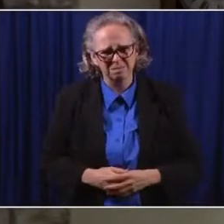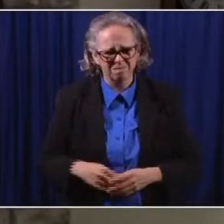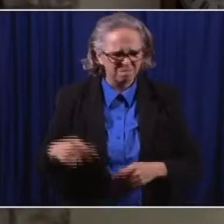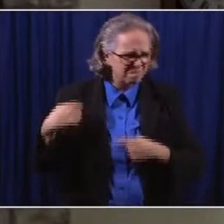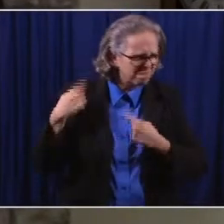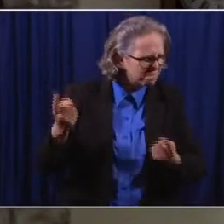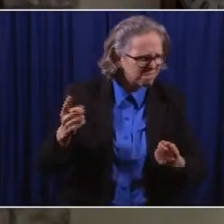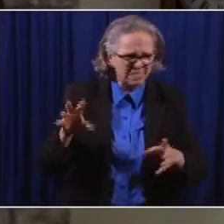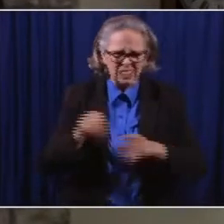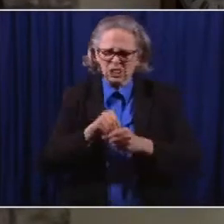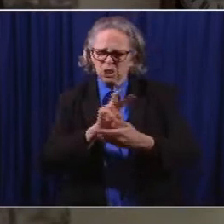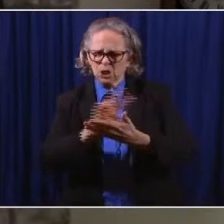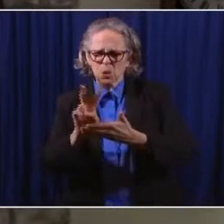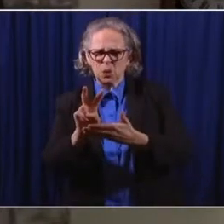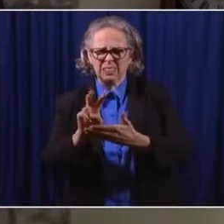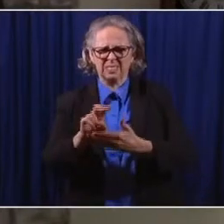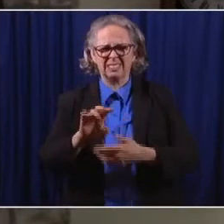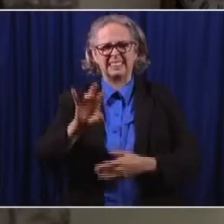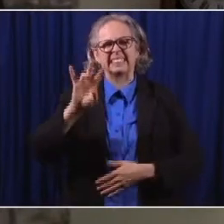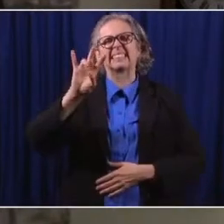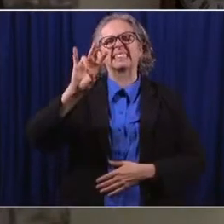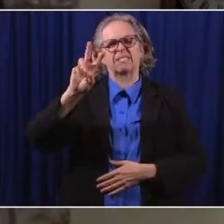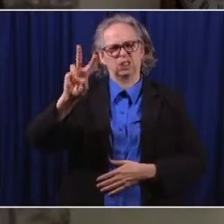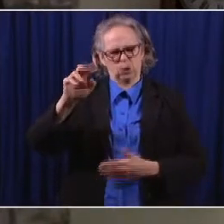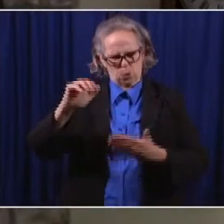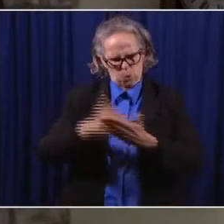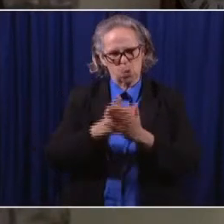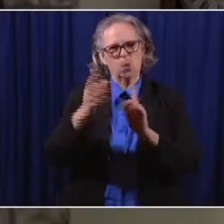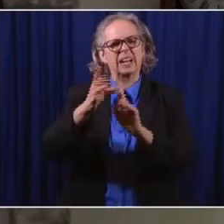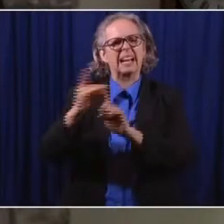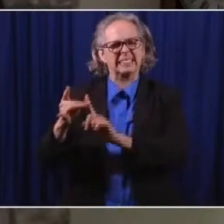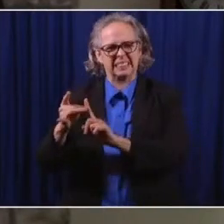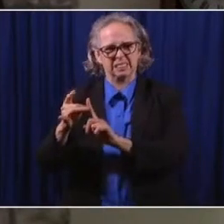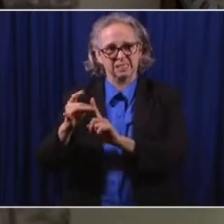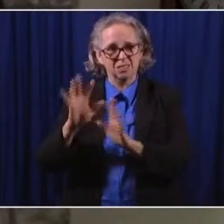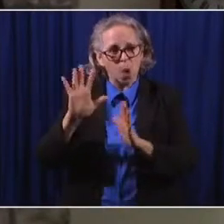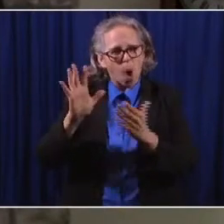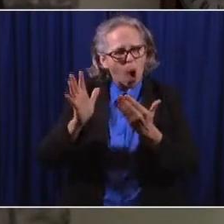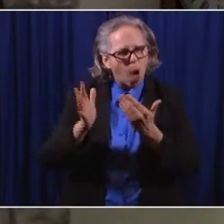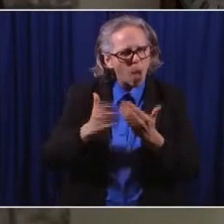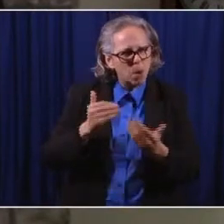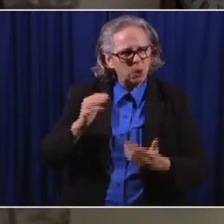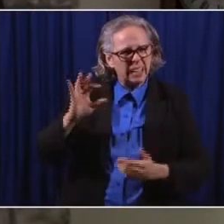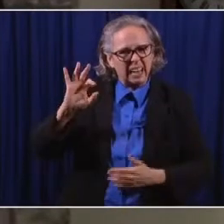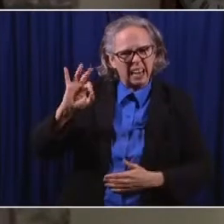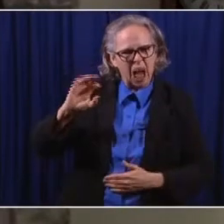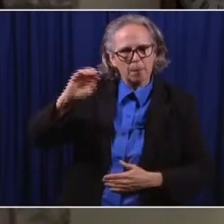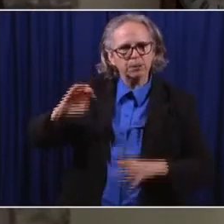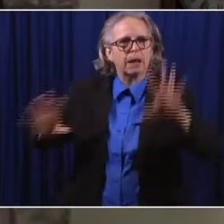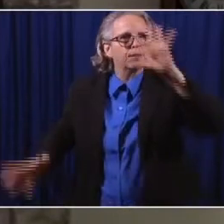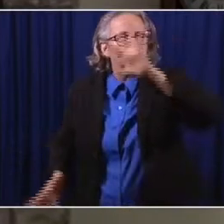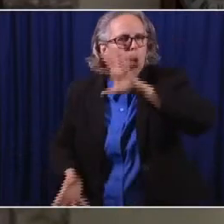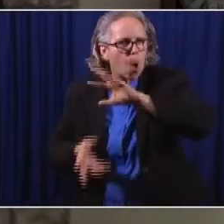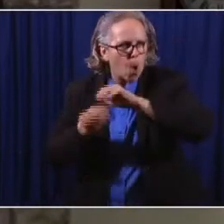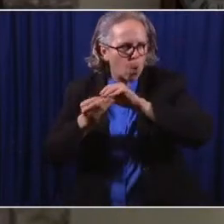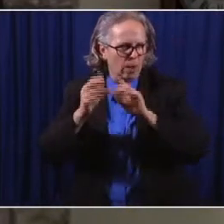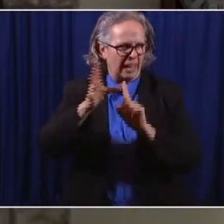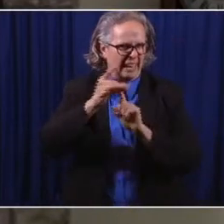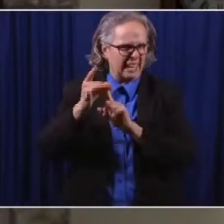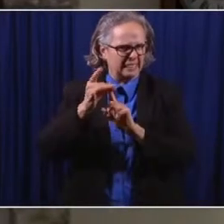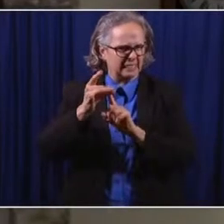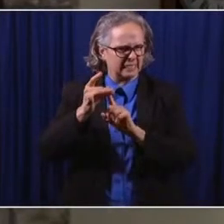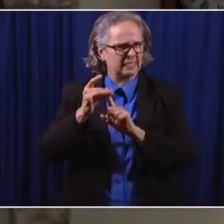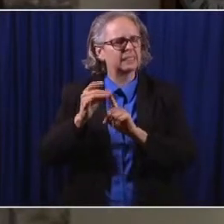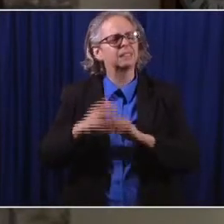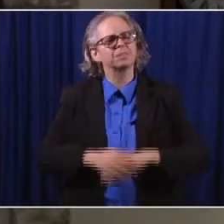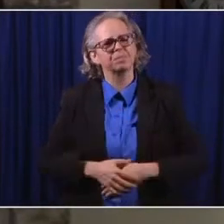during the past 2 weeks, which is almost 9% of their total cases since the beginning of the pandemic. Mercer County continues to